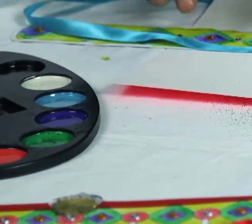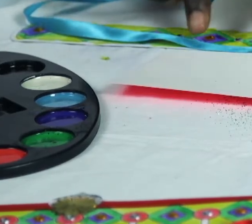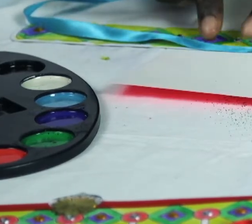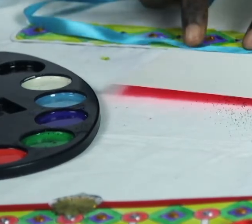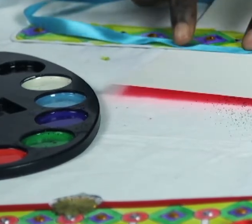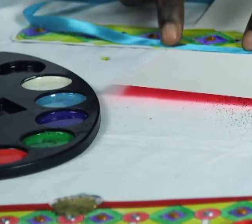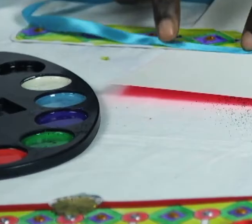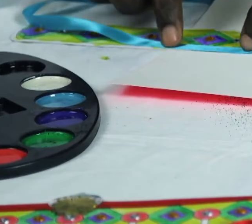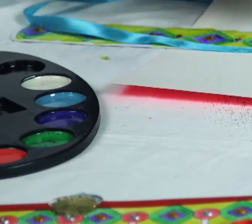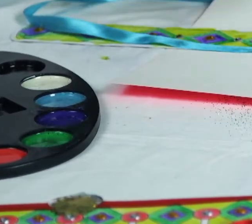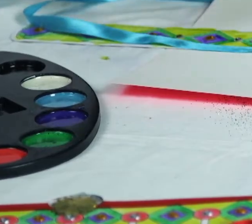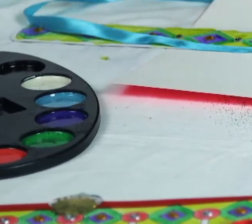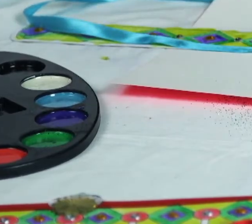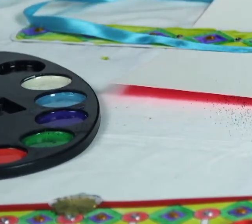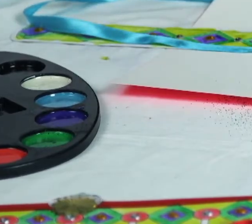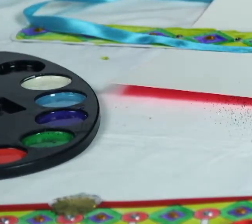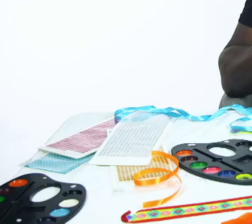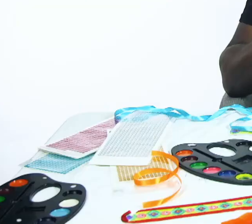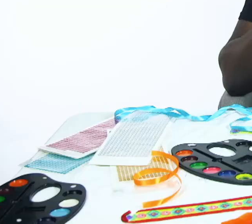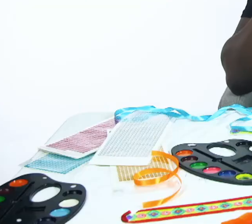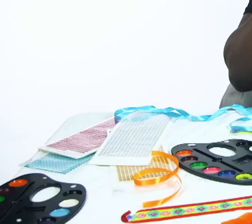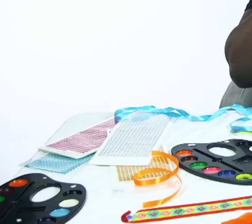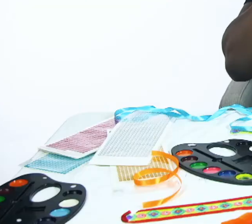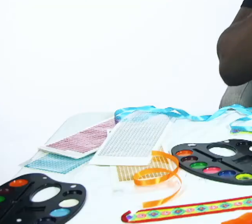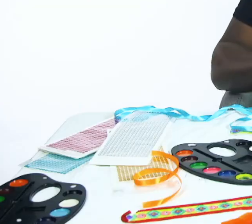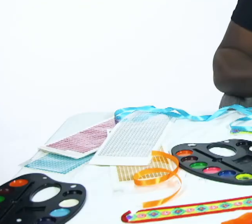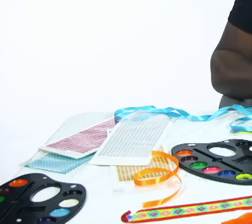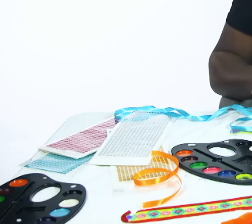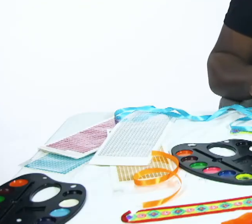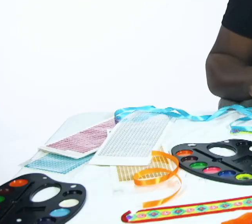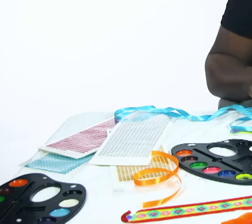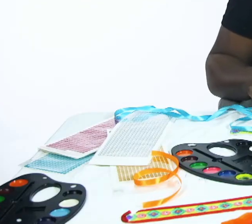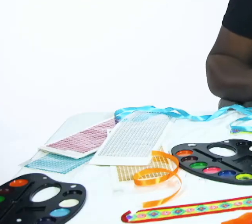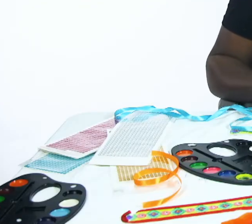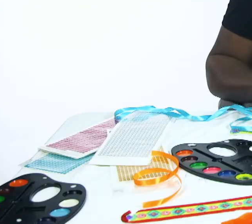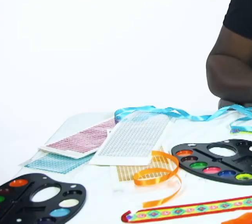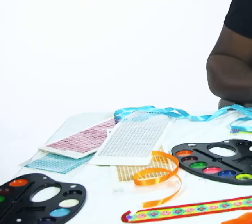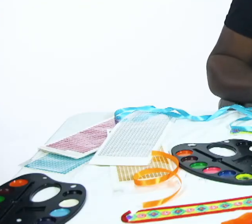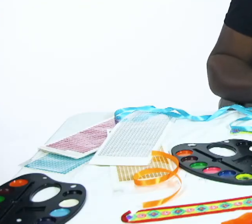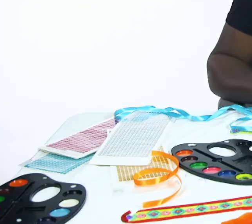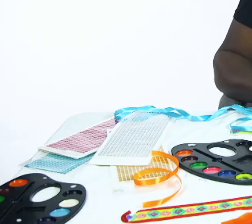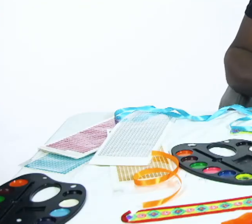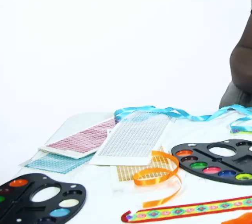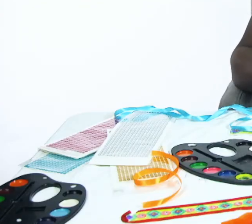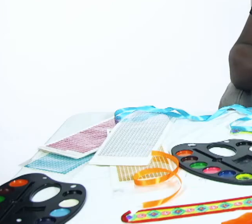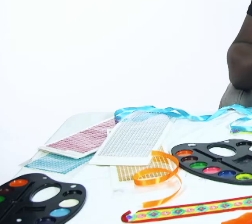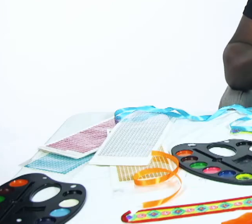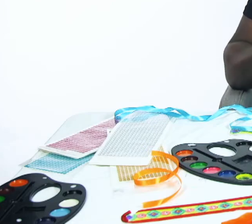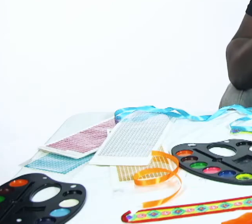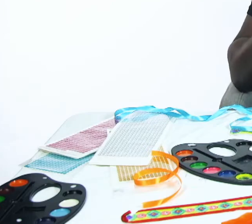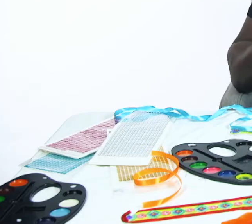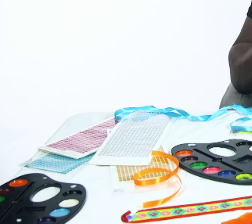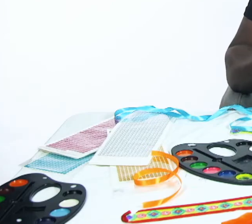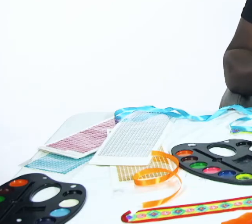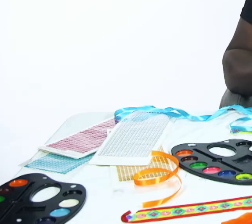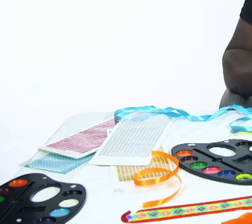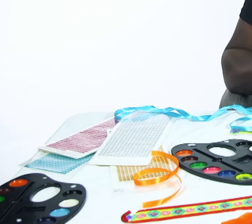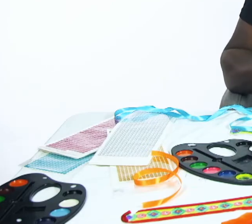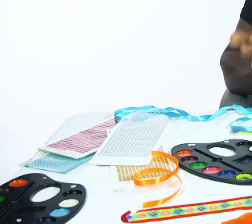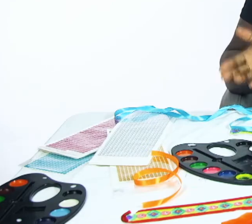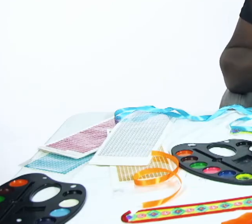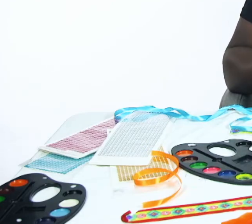and you can do these in sections just so it doesn't get messy. So it does take time because we're using PVA. I'm gonna get that